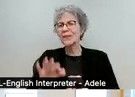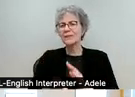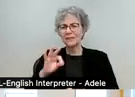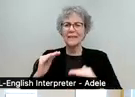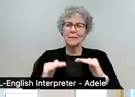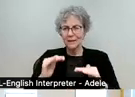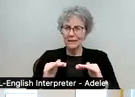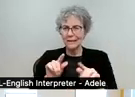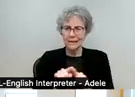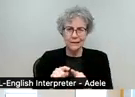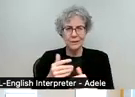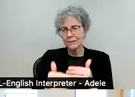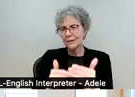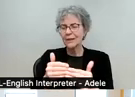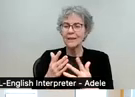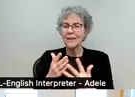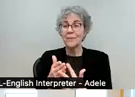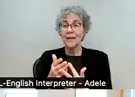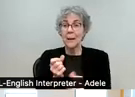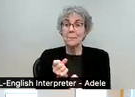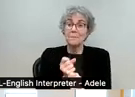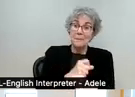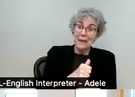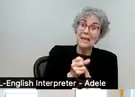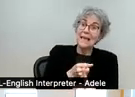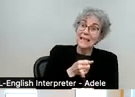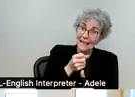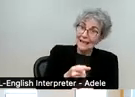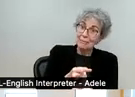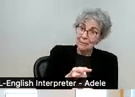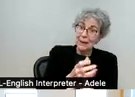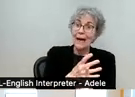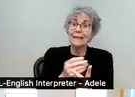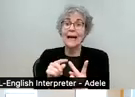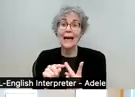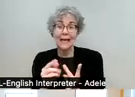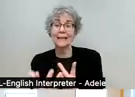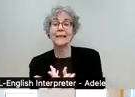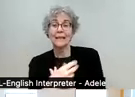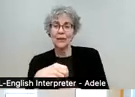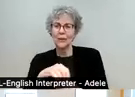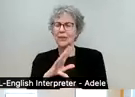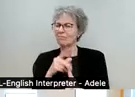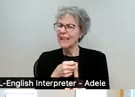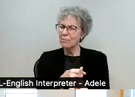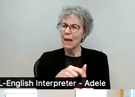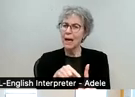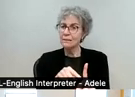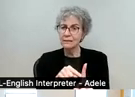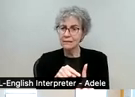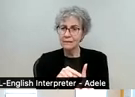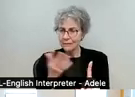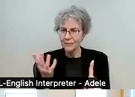this between making an impact and inclusion. And by impact, I mean we want to make sure